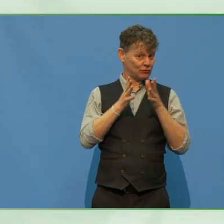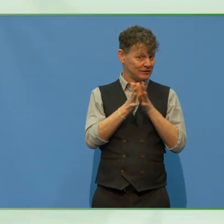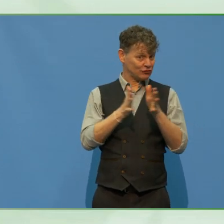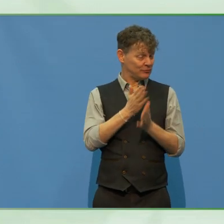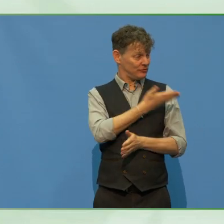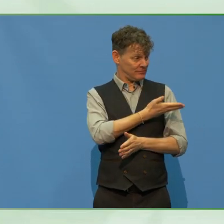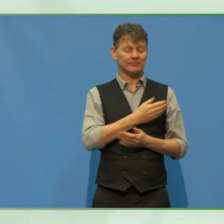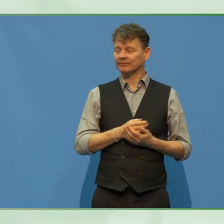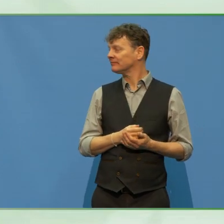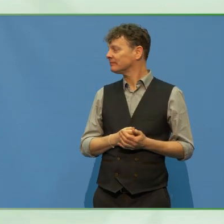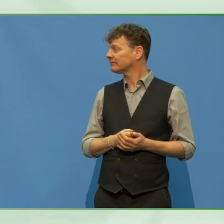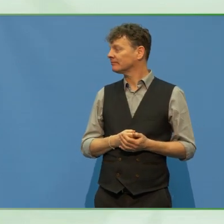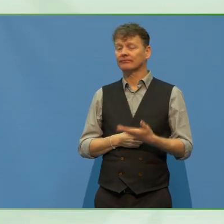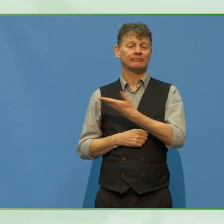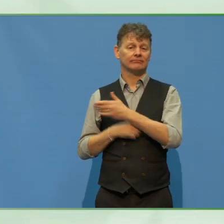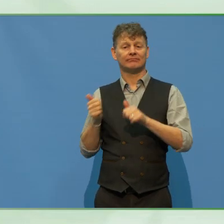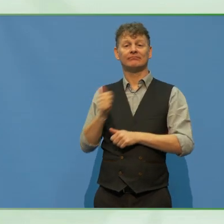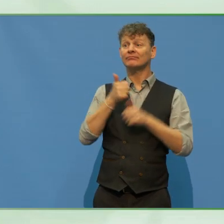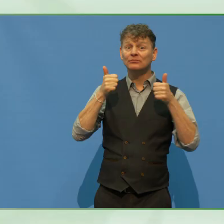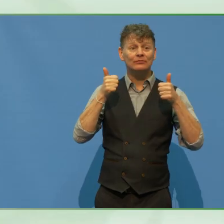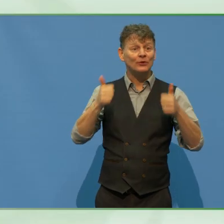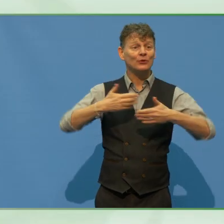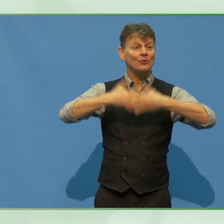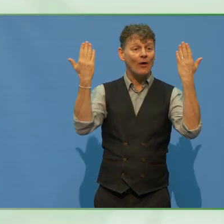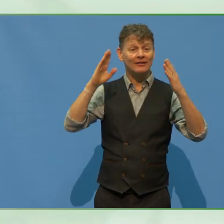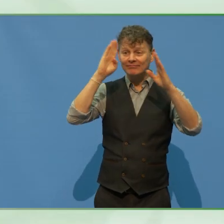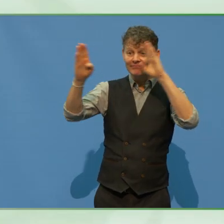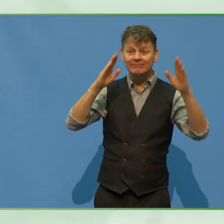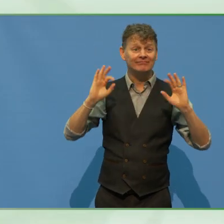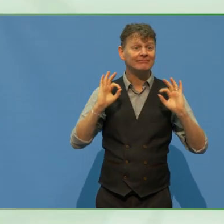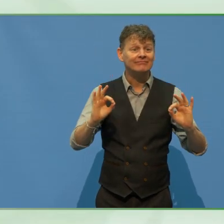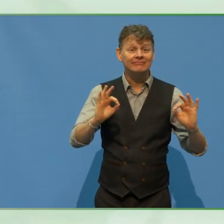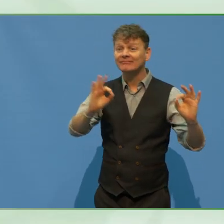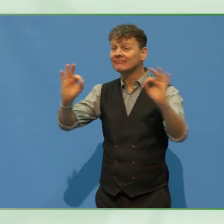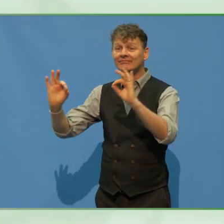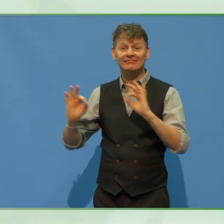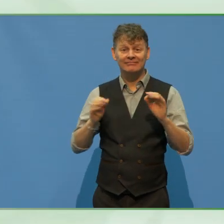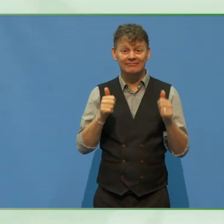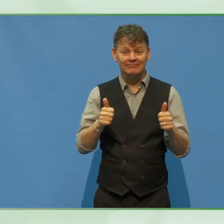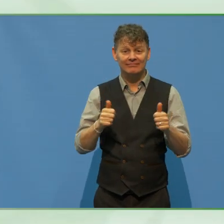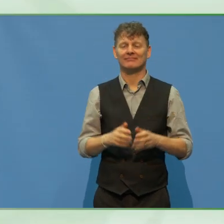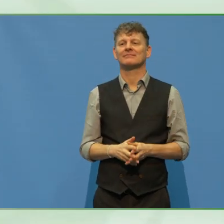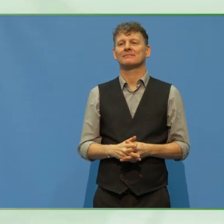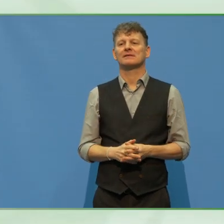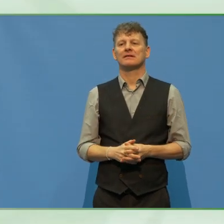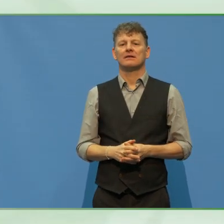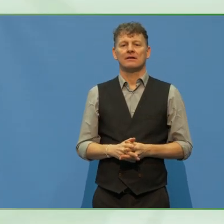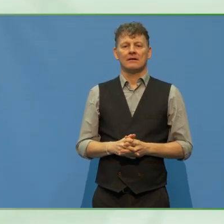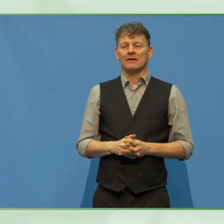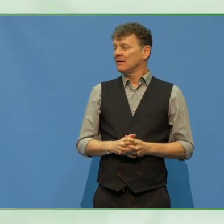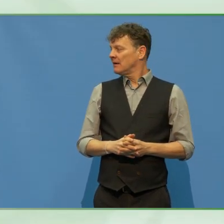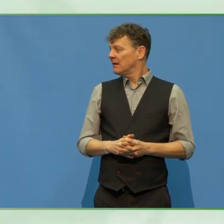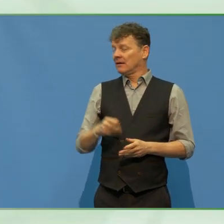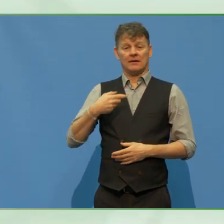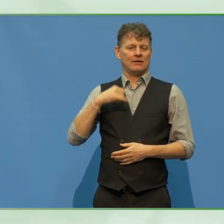I think so. Good morning, folks. How are you? Good? Oh, I love it. Jenny Leigh